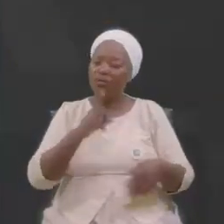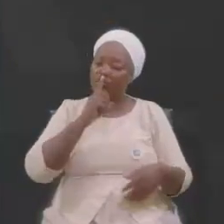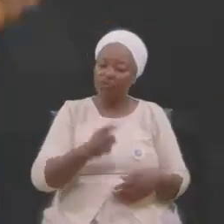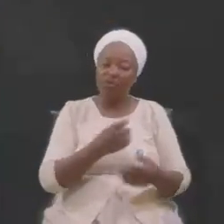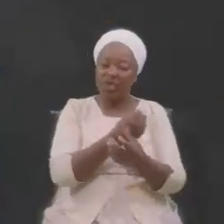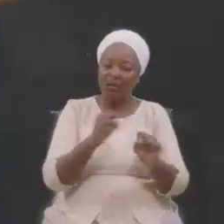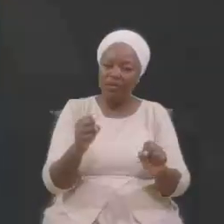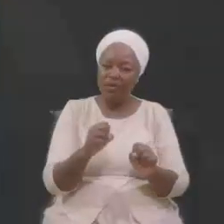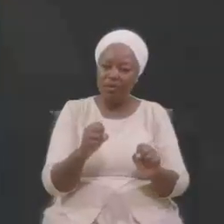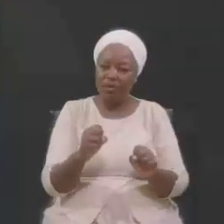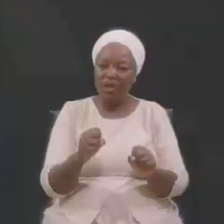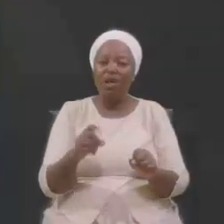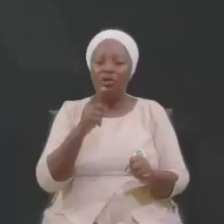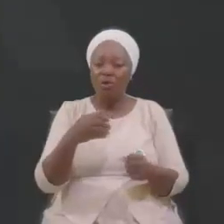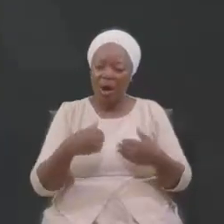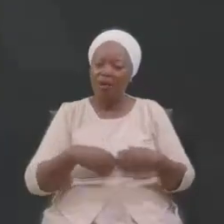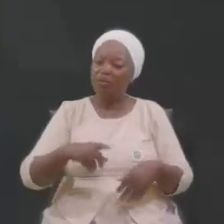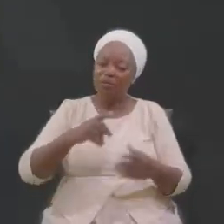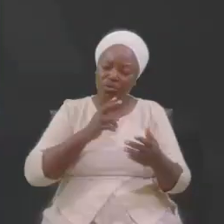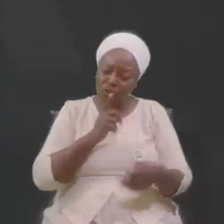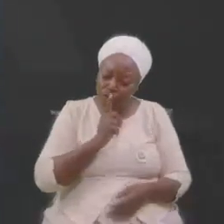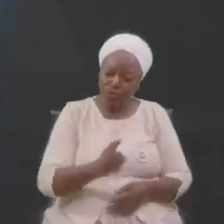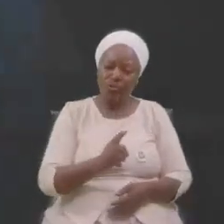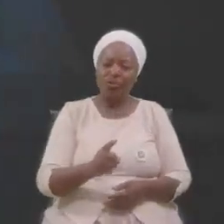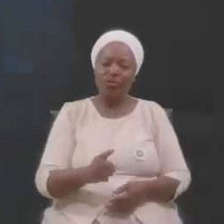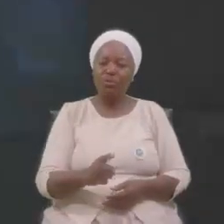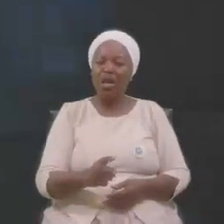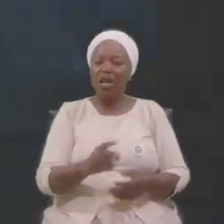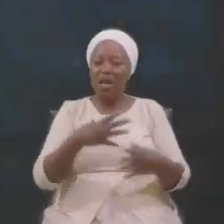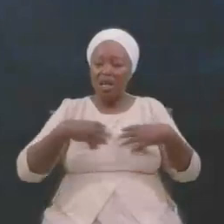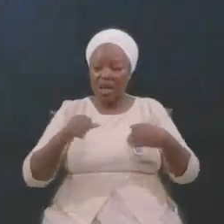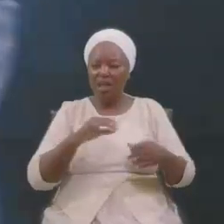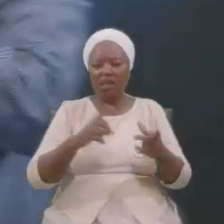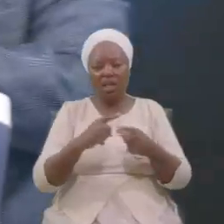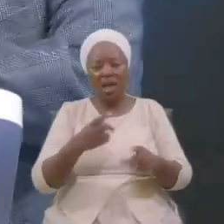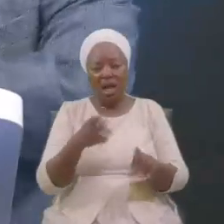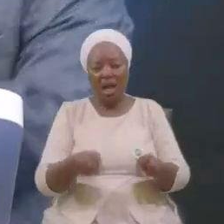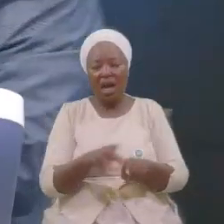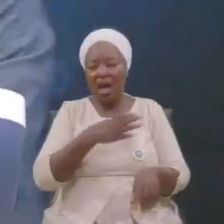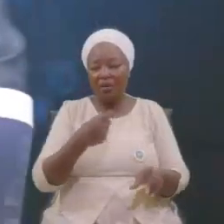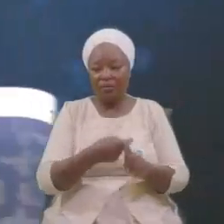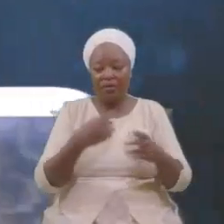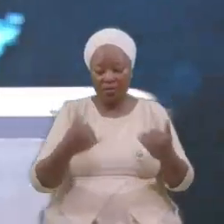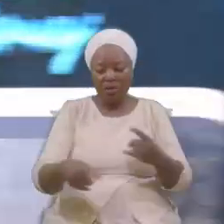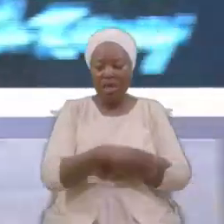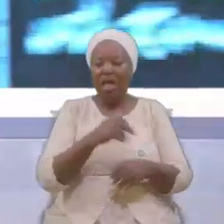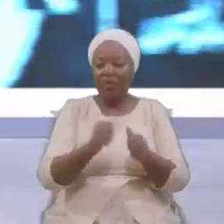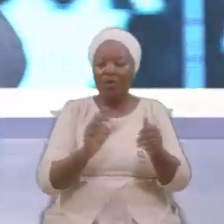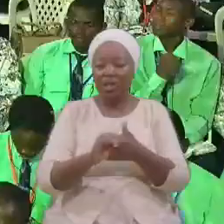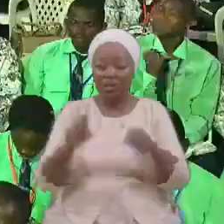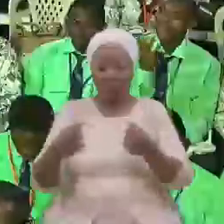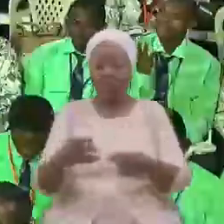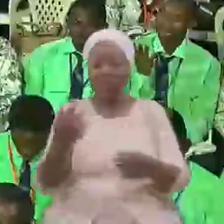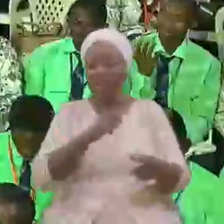salvation. You have real definite healing. And from today, everywhere you go, the Lord will go before